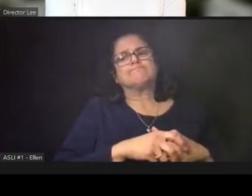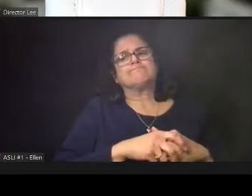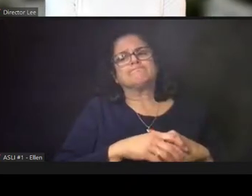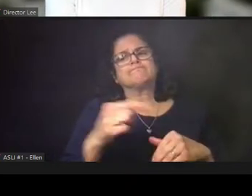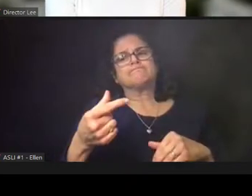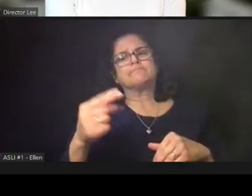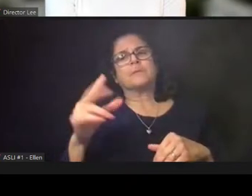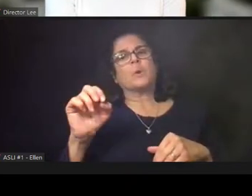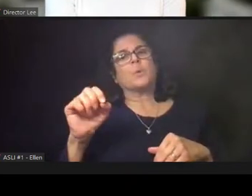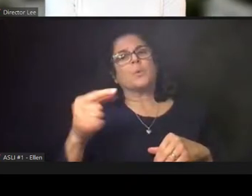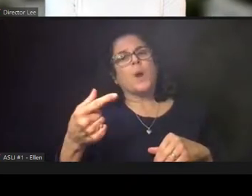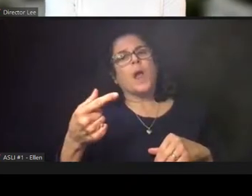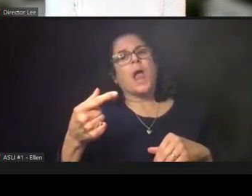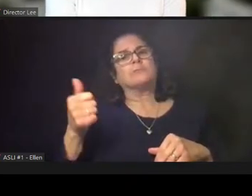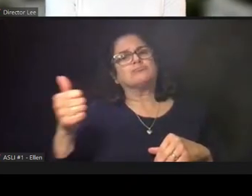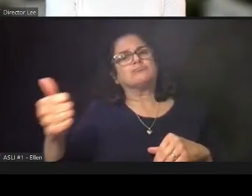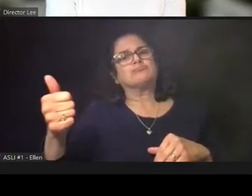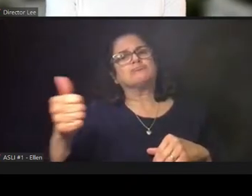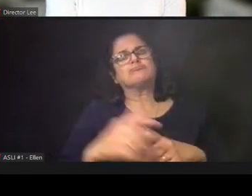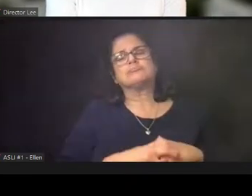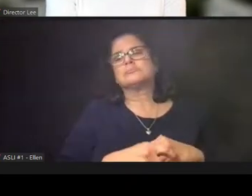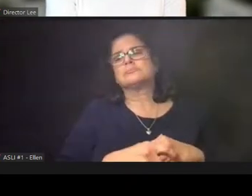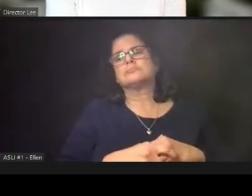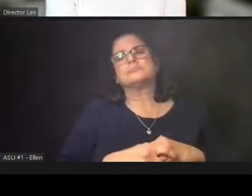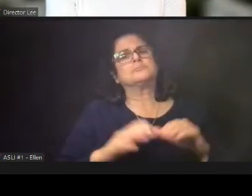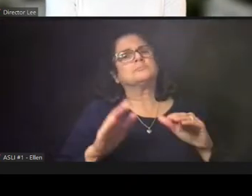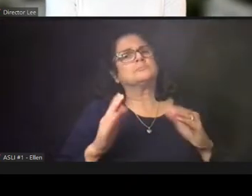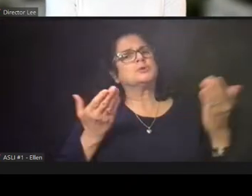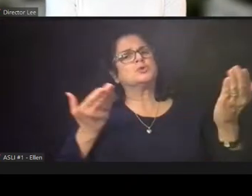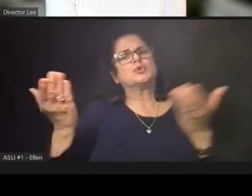a quintessential public servant